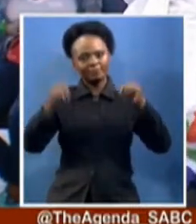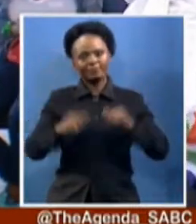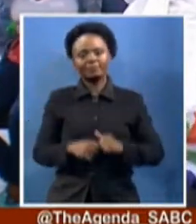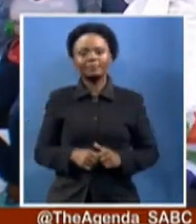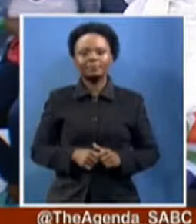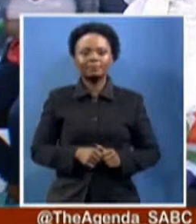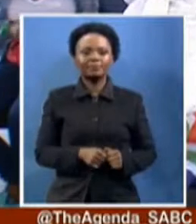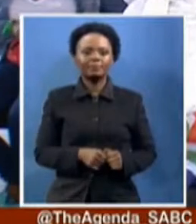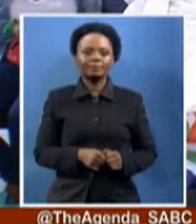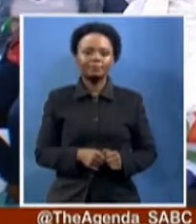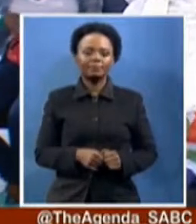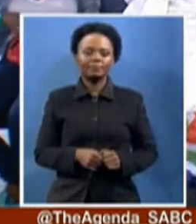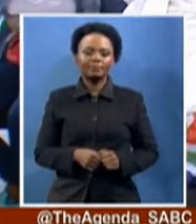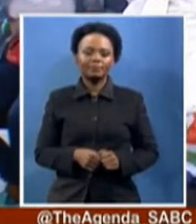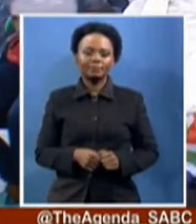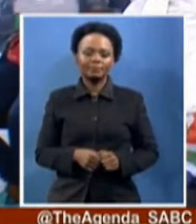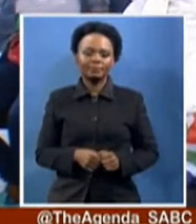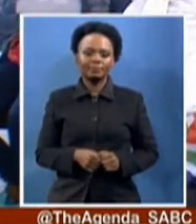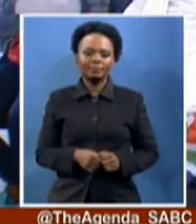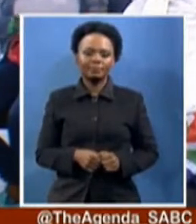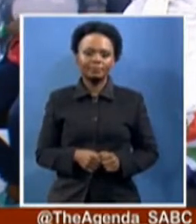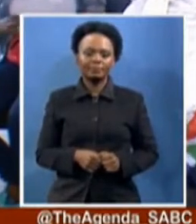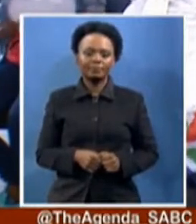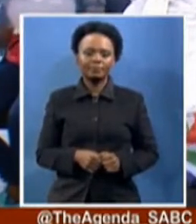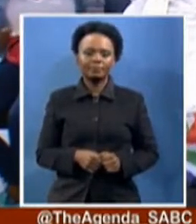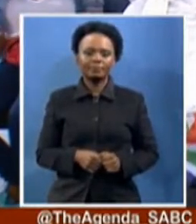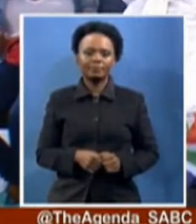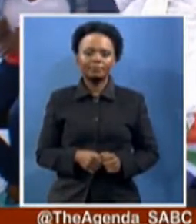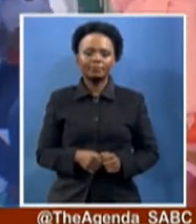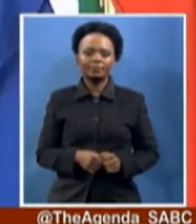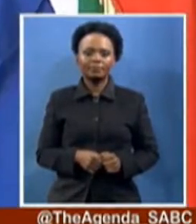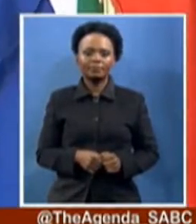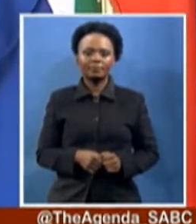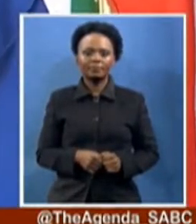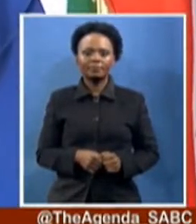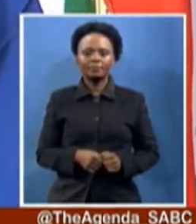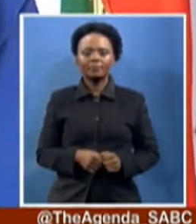Good morning, ladies and gentlemen. Thank you so much,